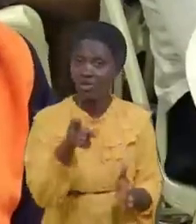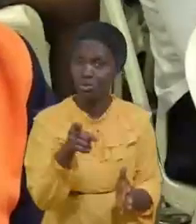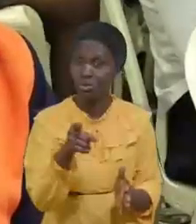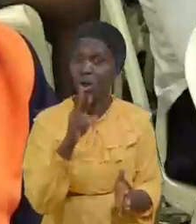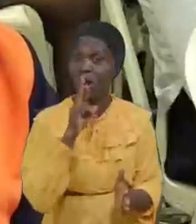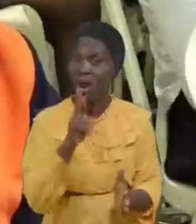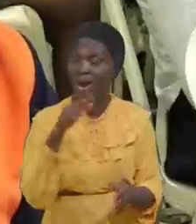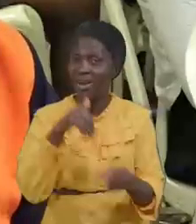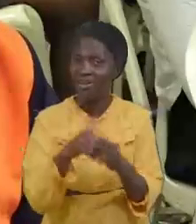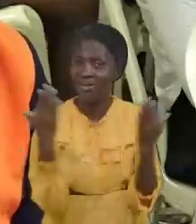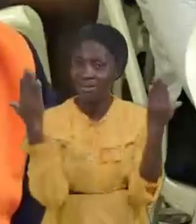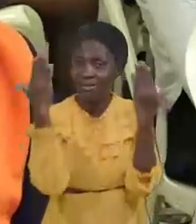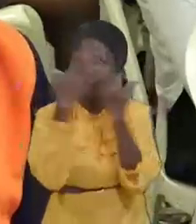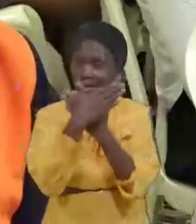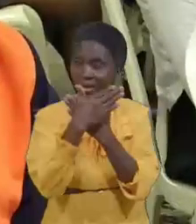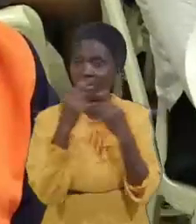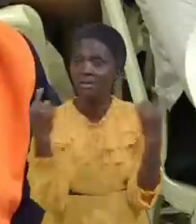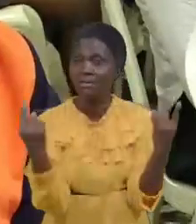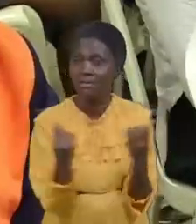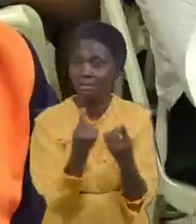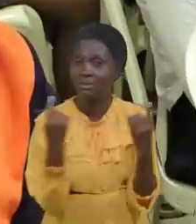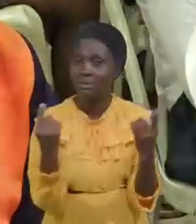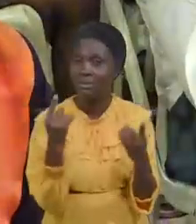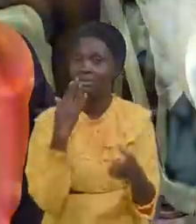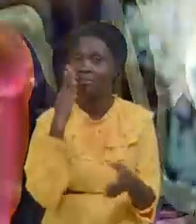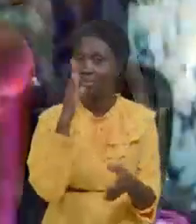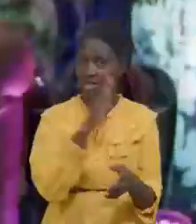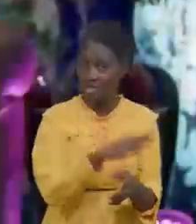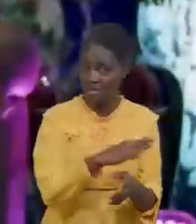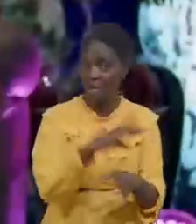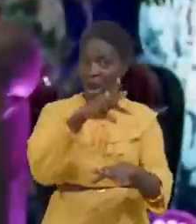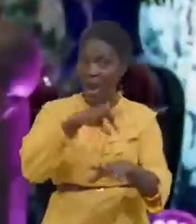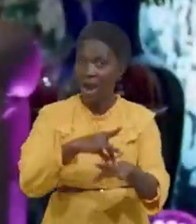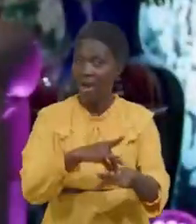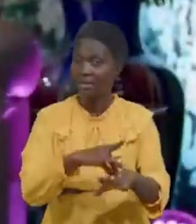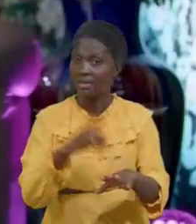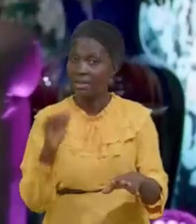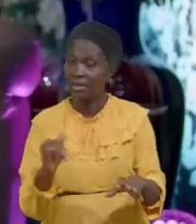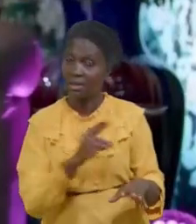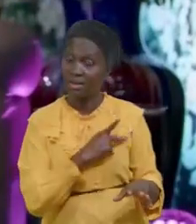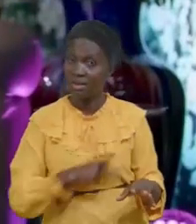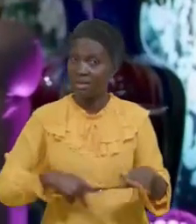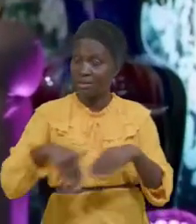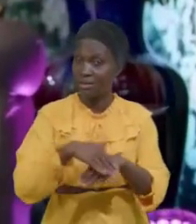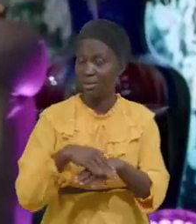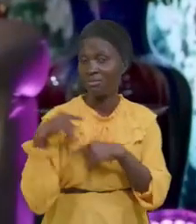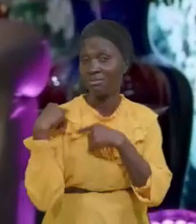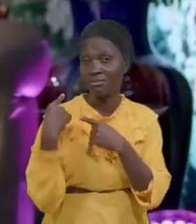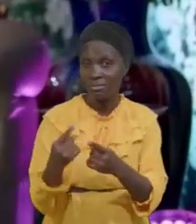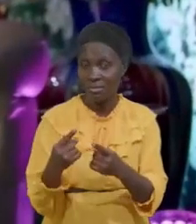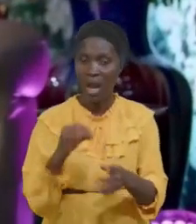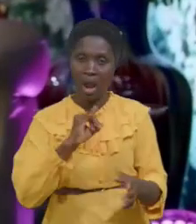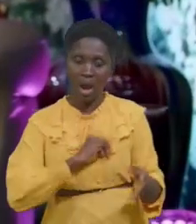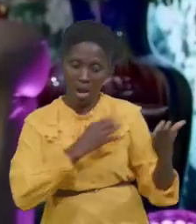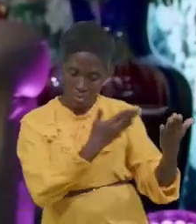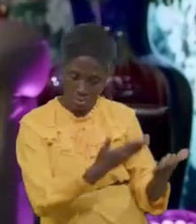dark, sinful, evil, earthly kingdom. I extend the favor